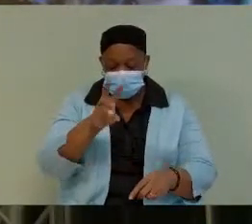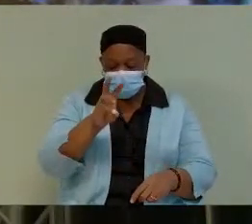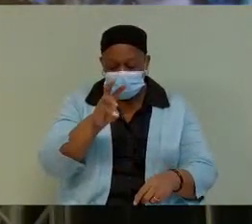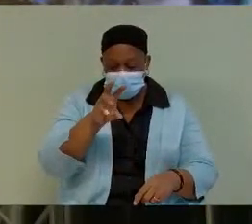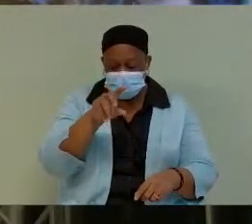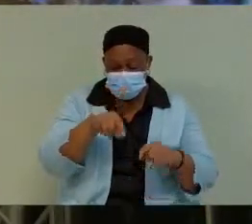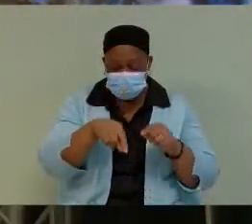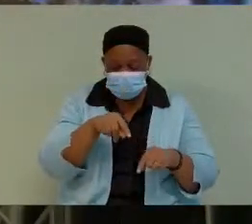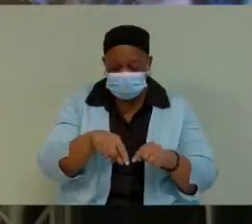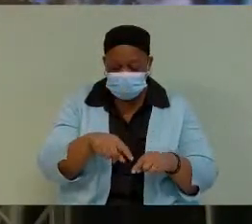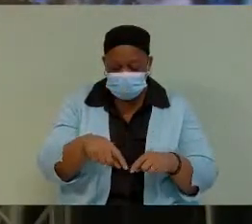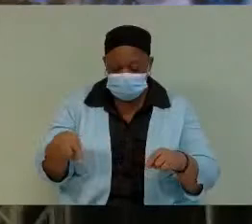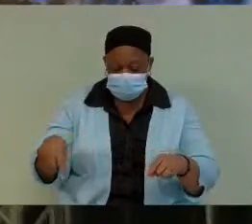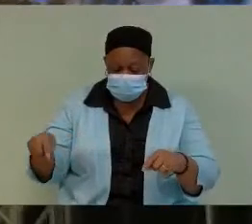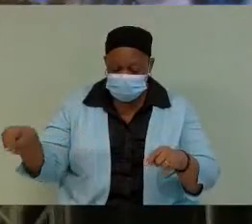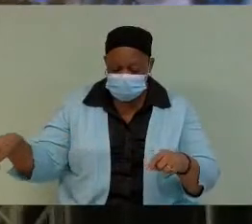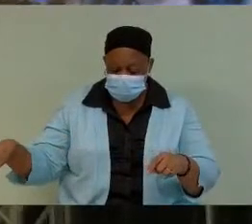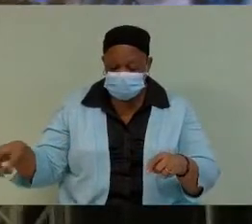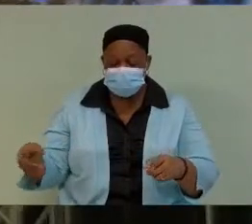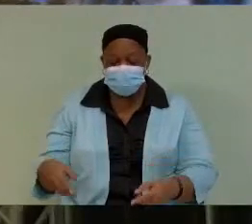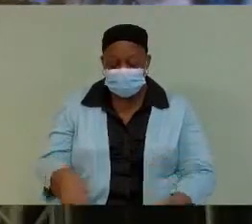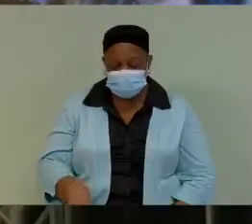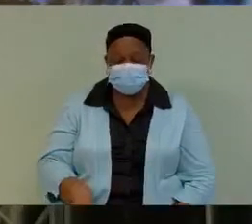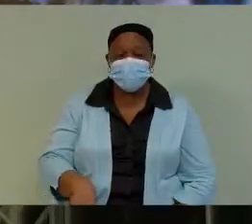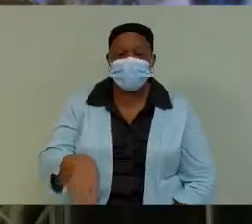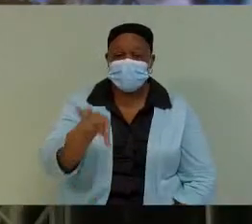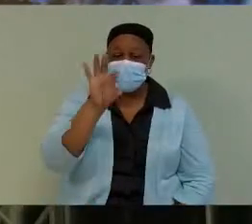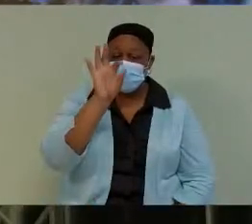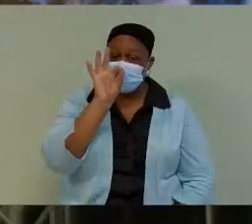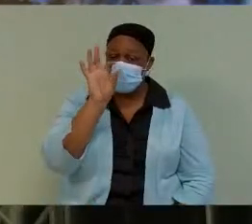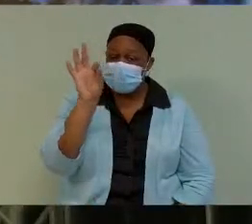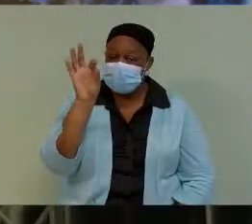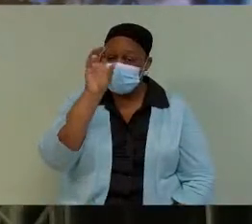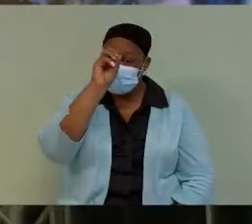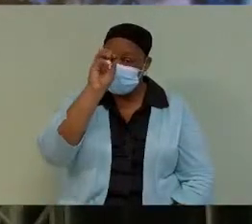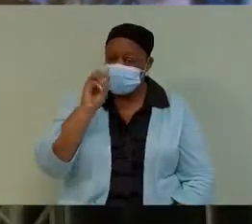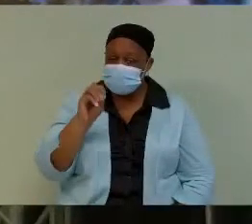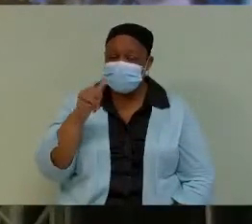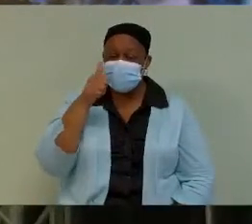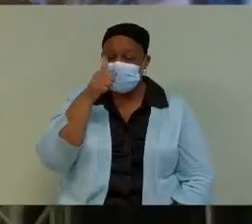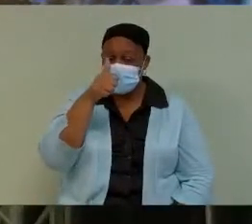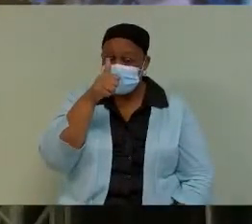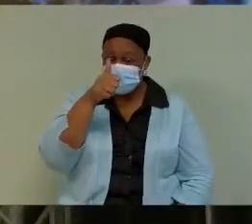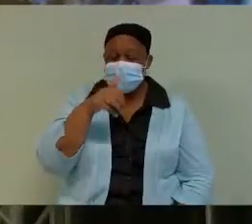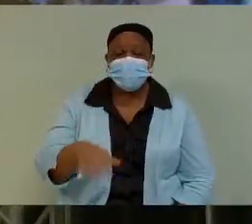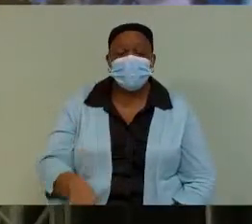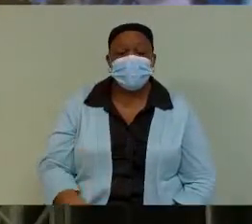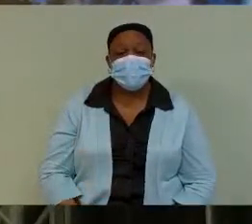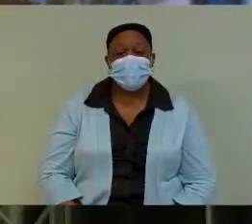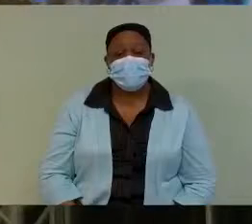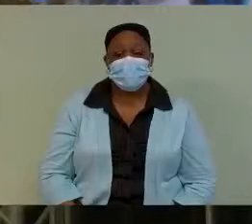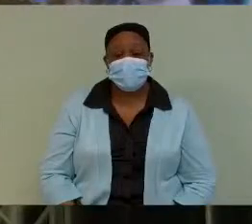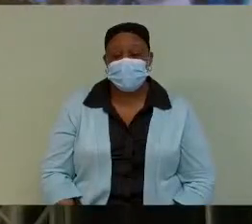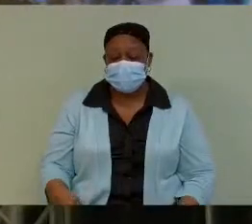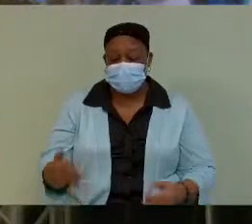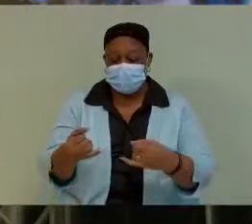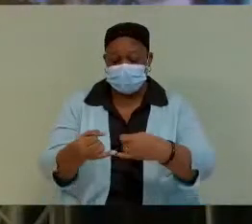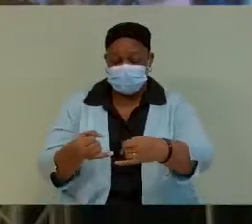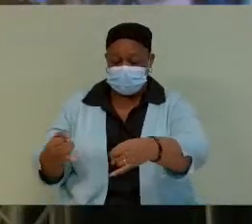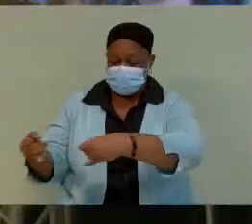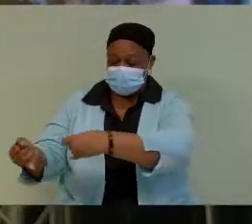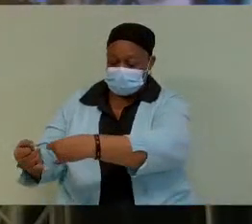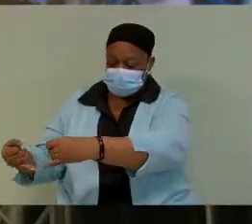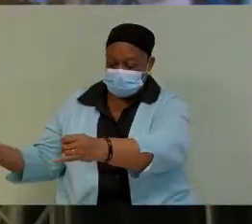87 businesses were in compliance, representing 99%. Distance markers at check-in points,